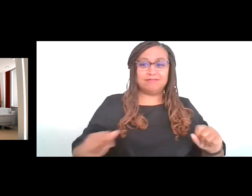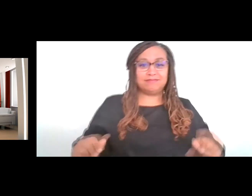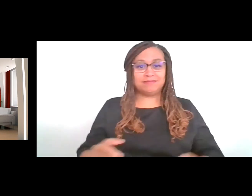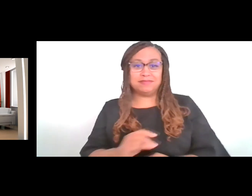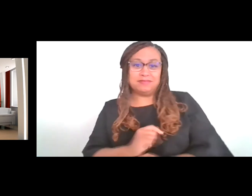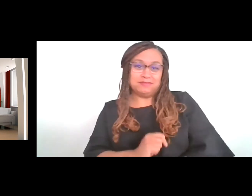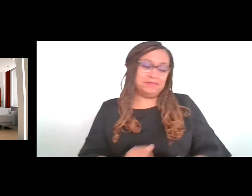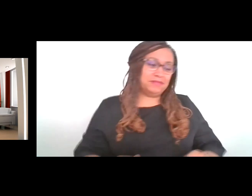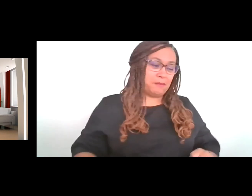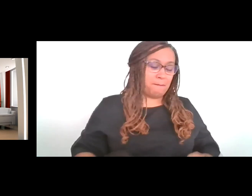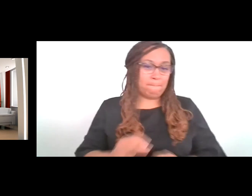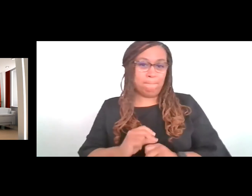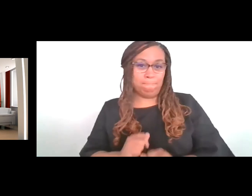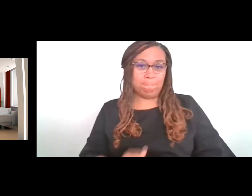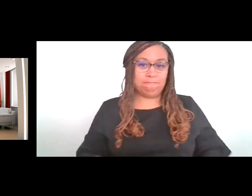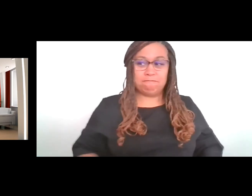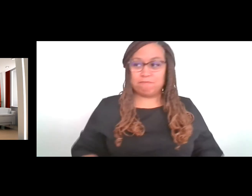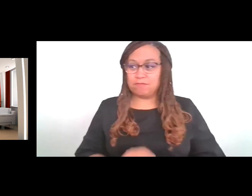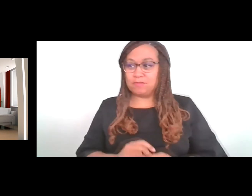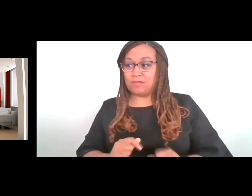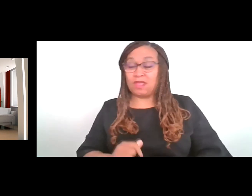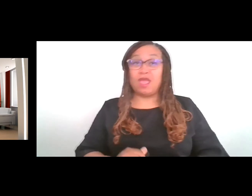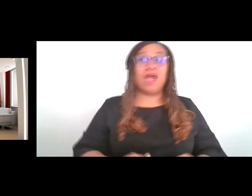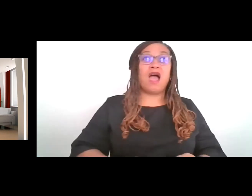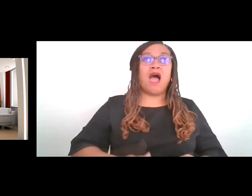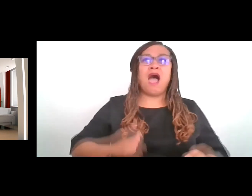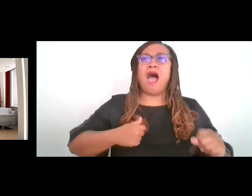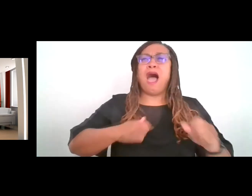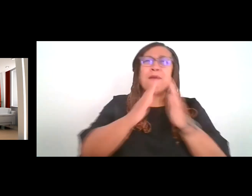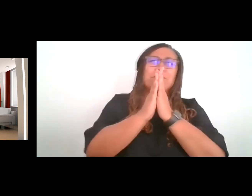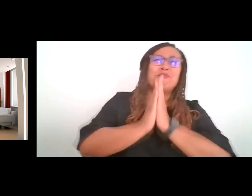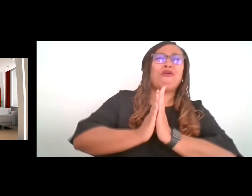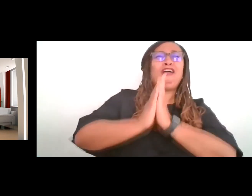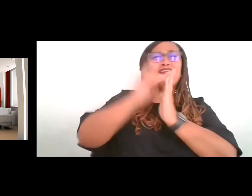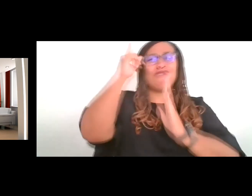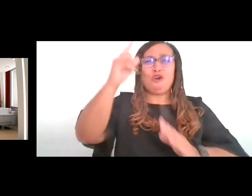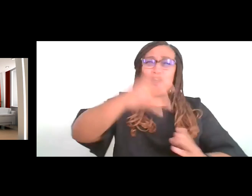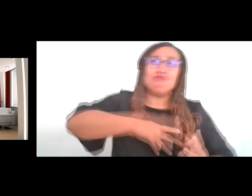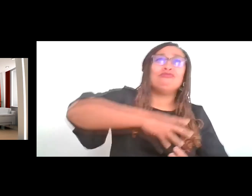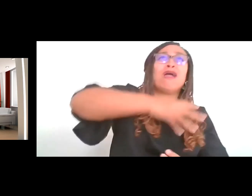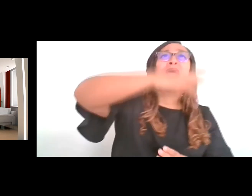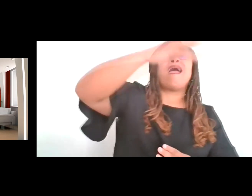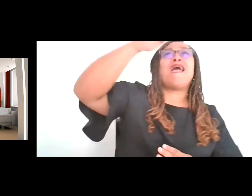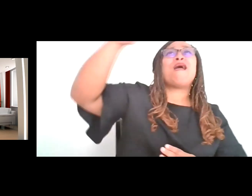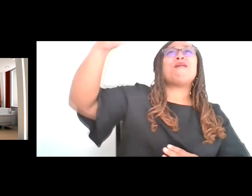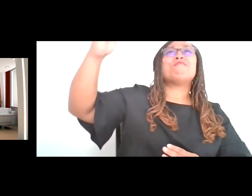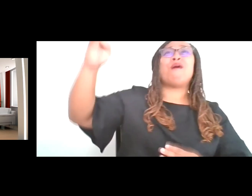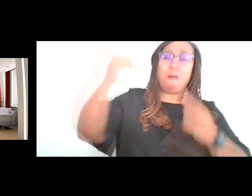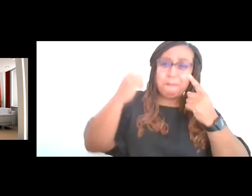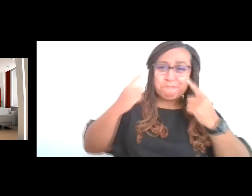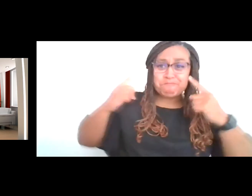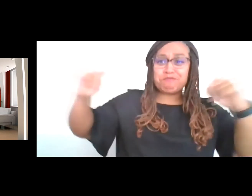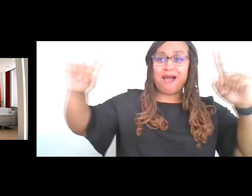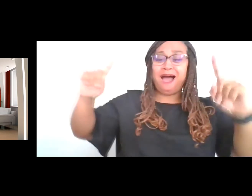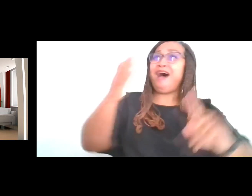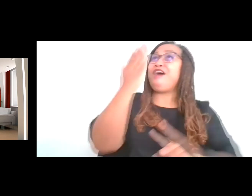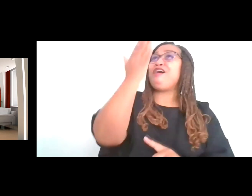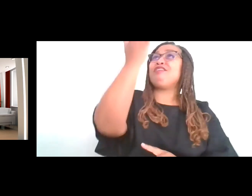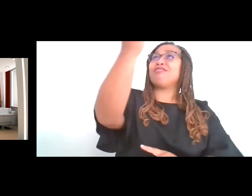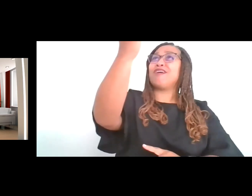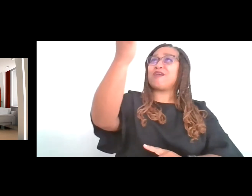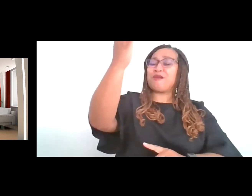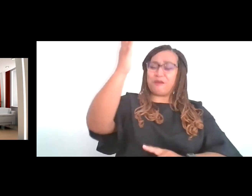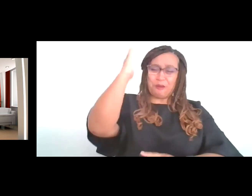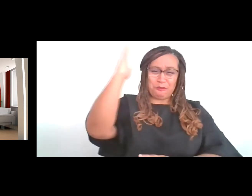disappeared. Here is the rainbow I've been praying for. It's gonna be a